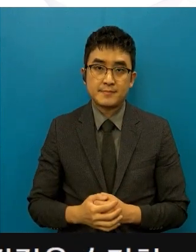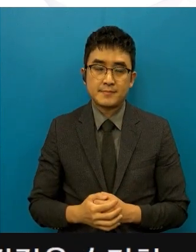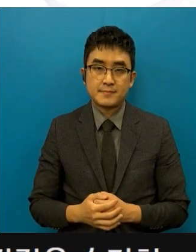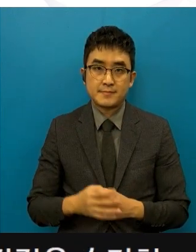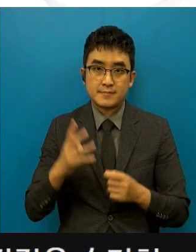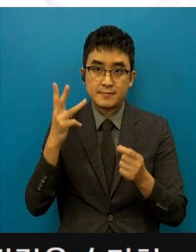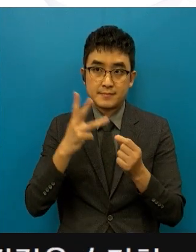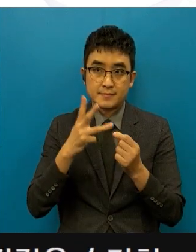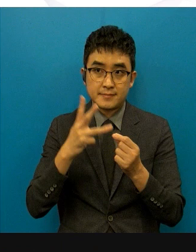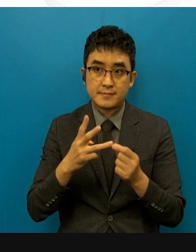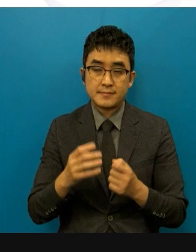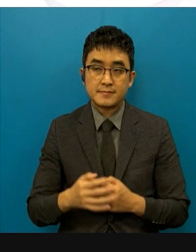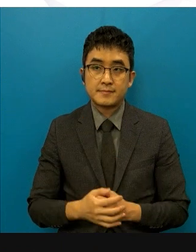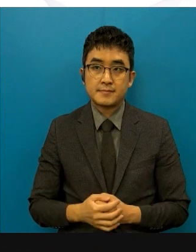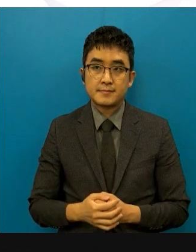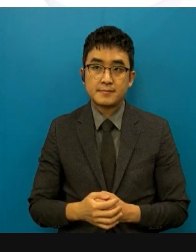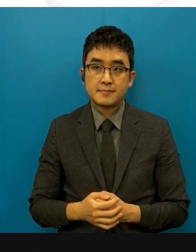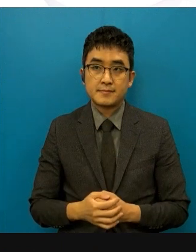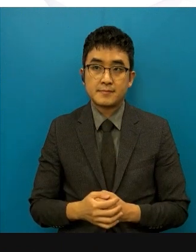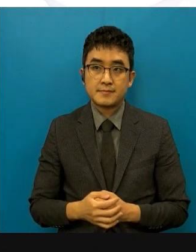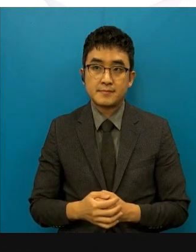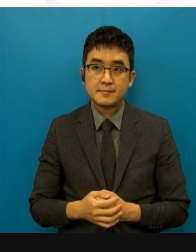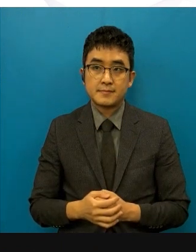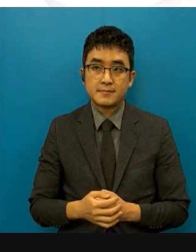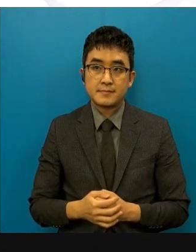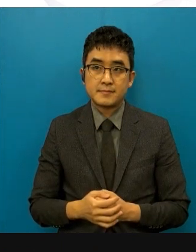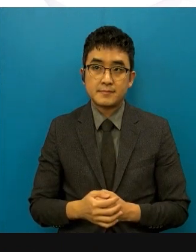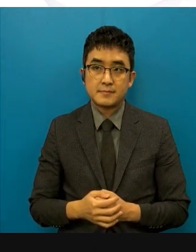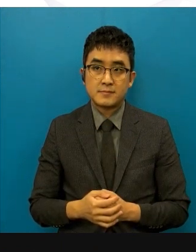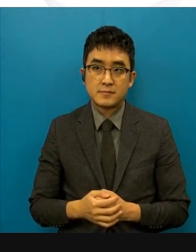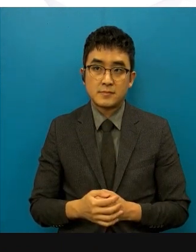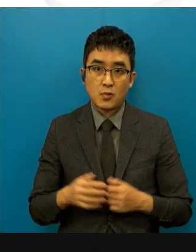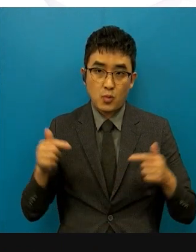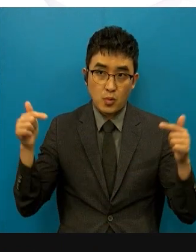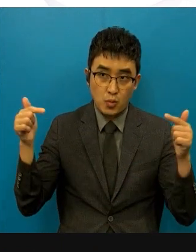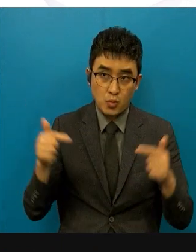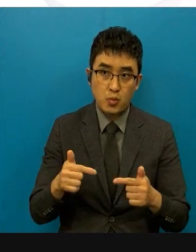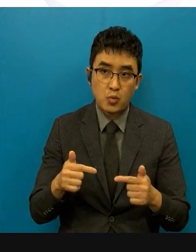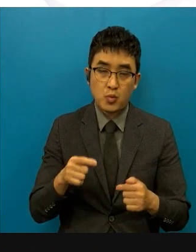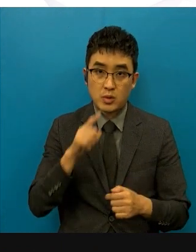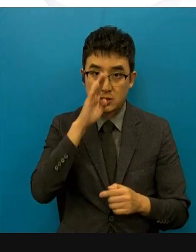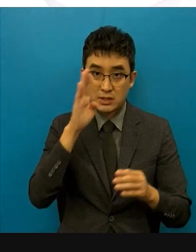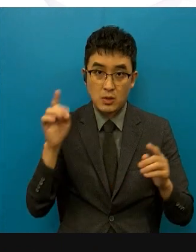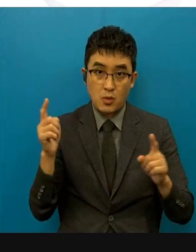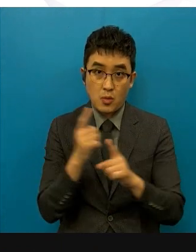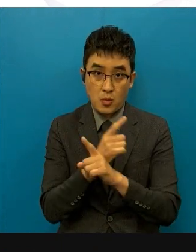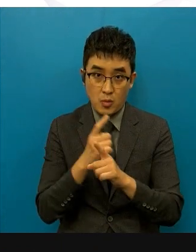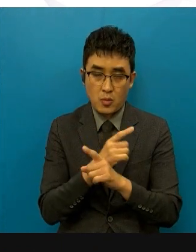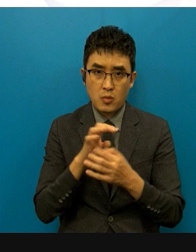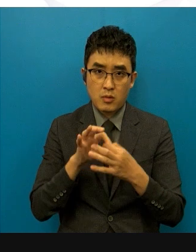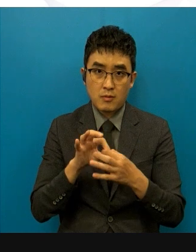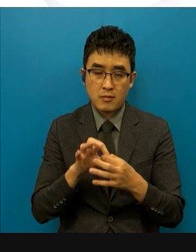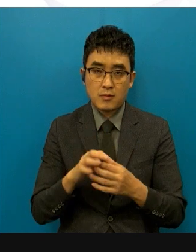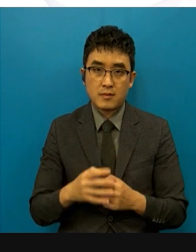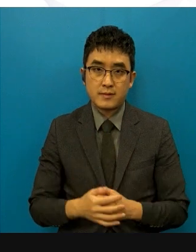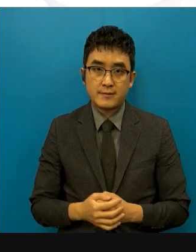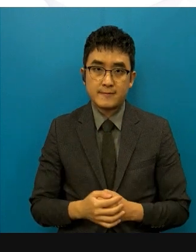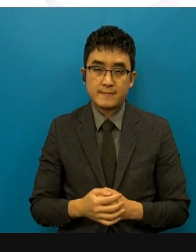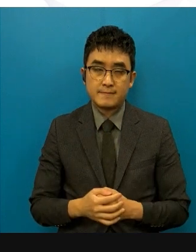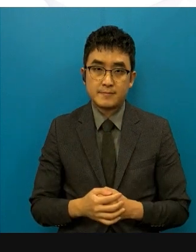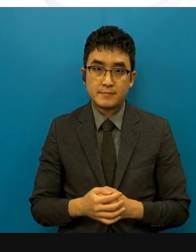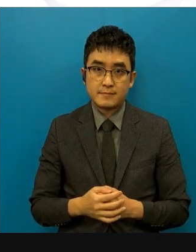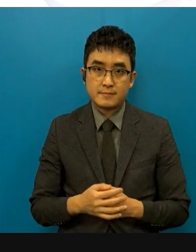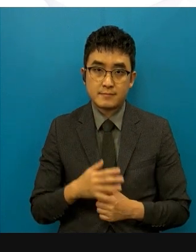palliative care system is up to date, it's functioning well, because sometimes, more often than not,